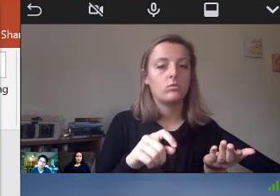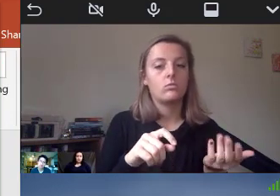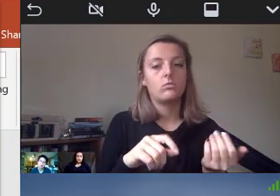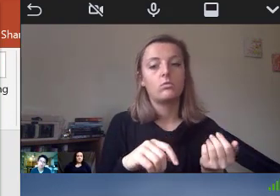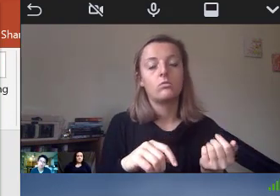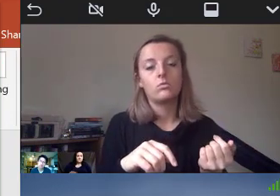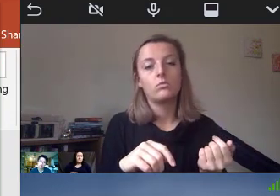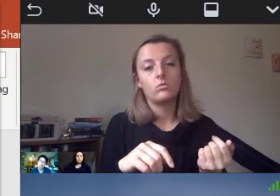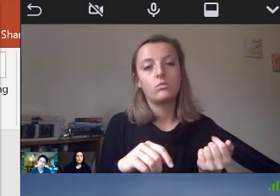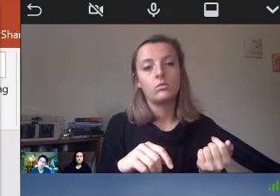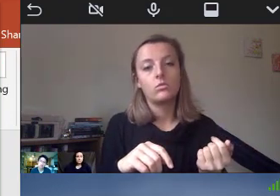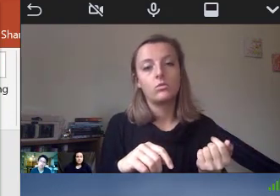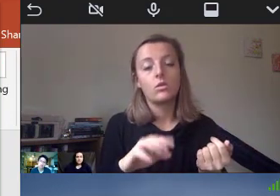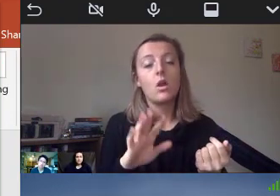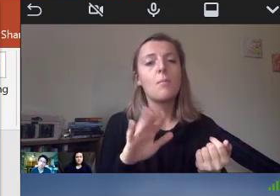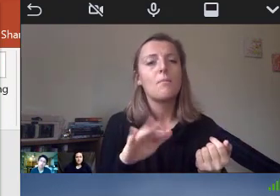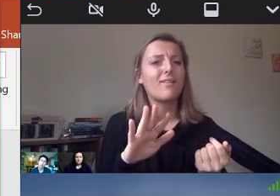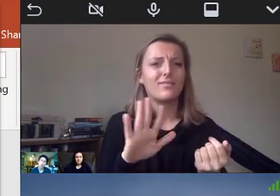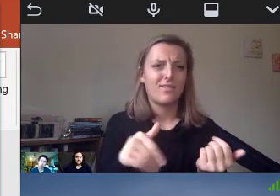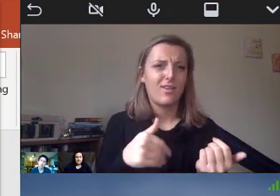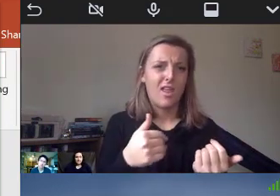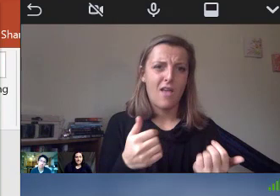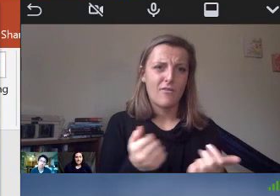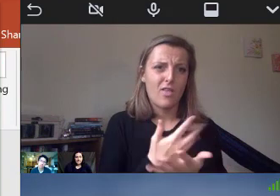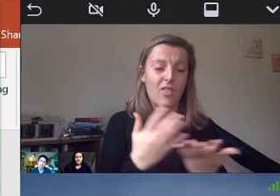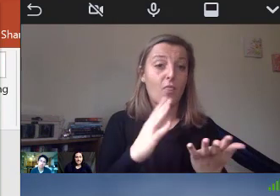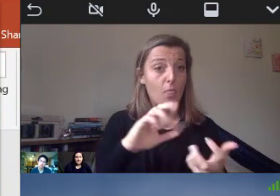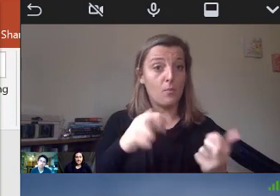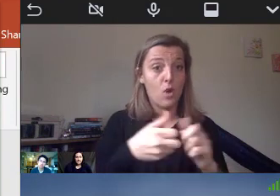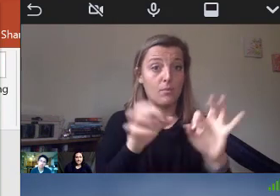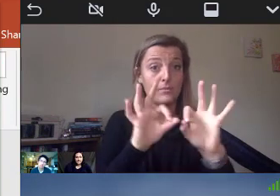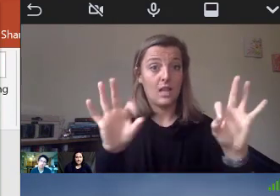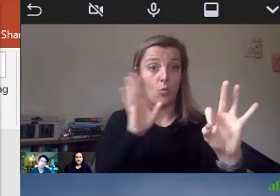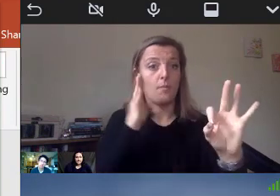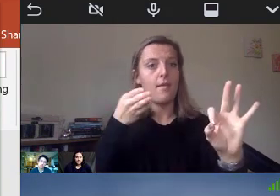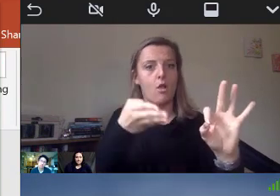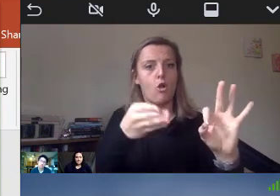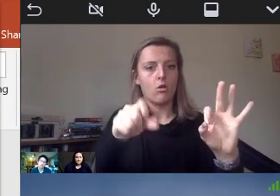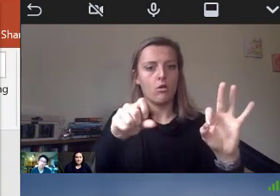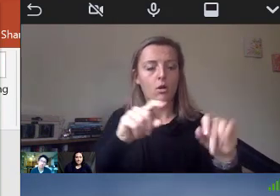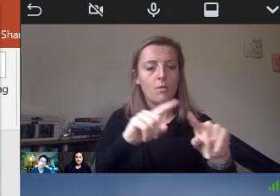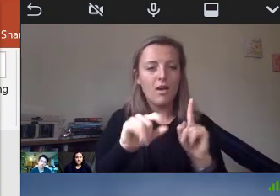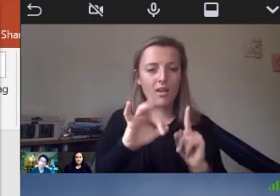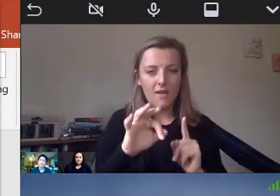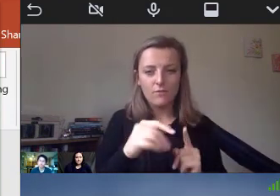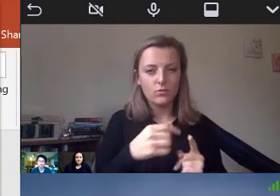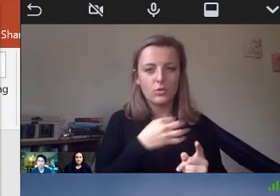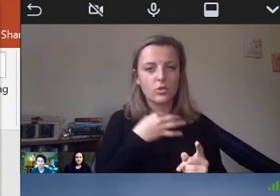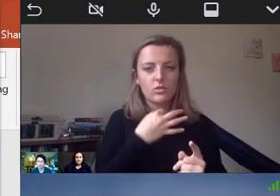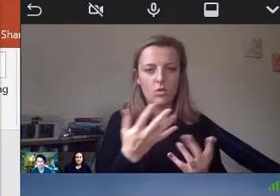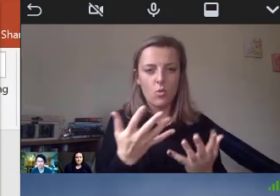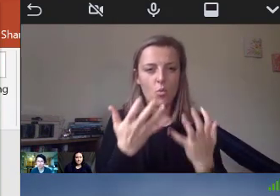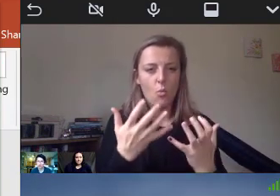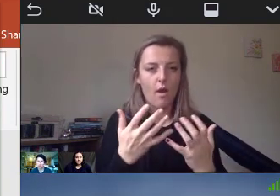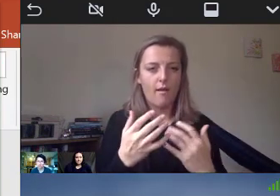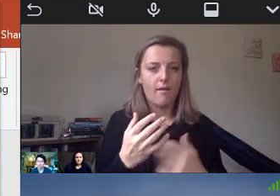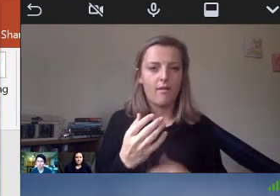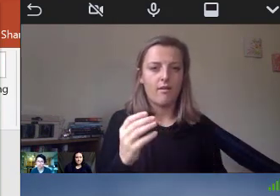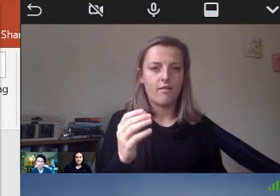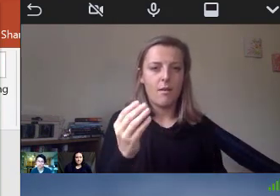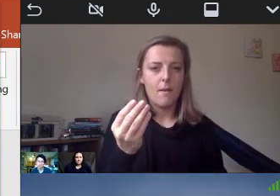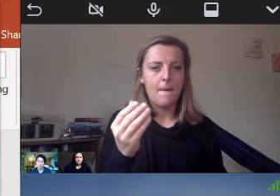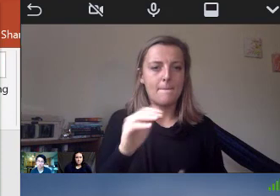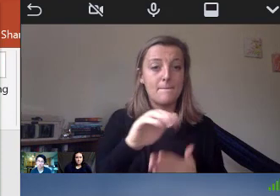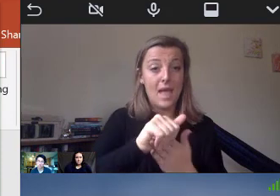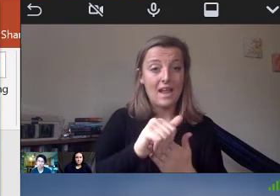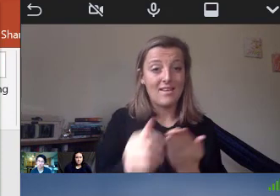So in all of those things, the problem statement is there. But if you're looking for sort of a package that would be the same package that I distribute at the beginning of